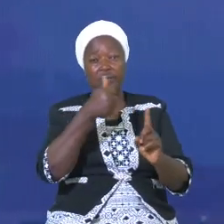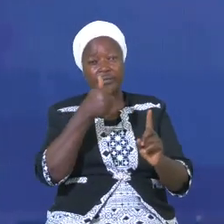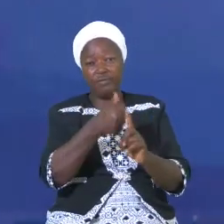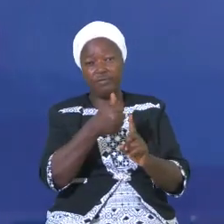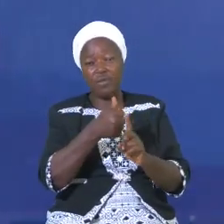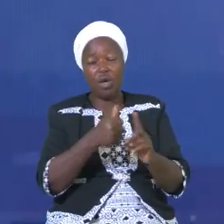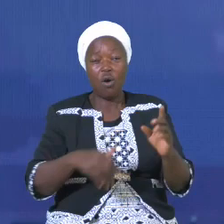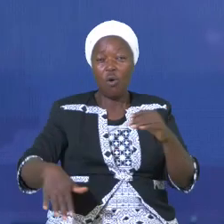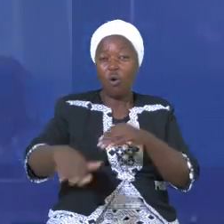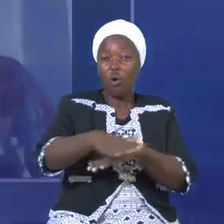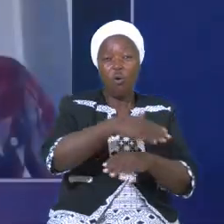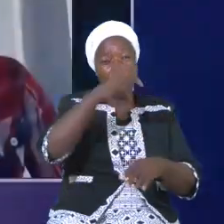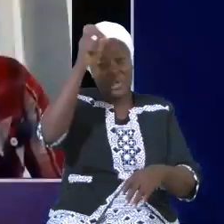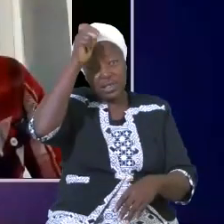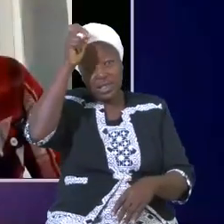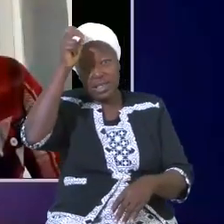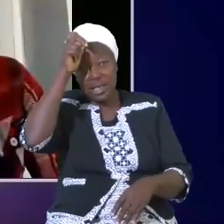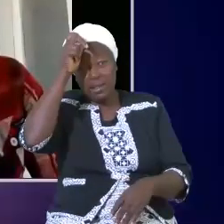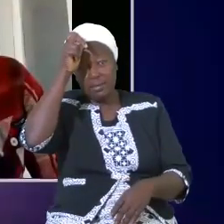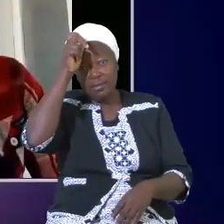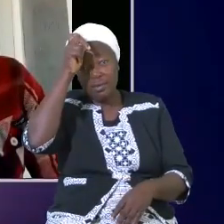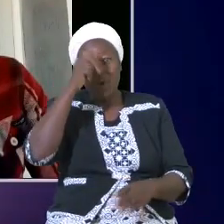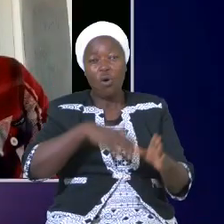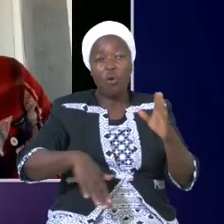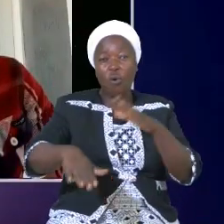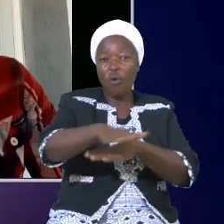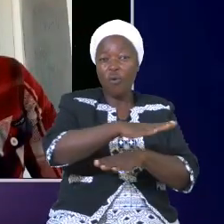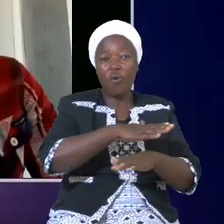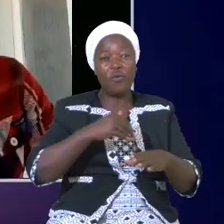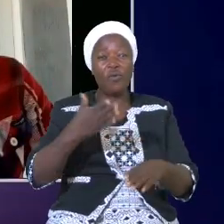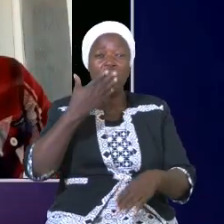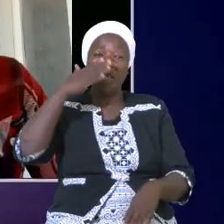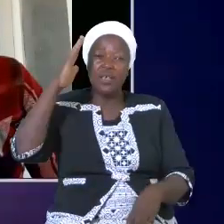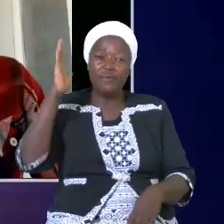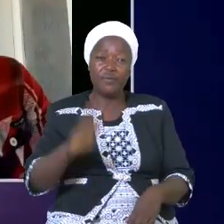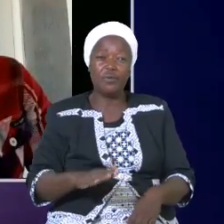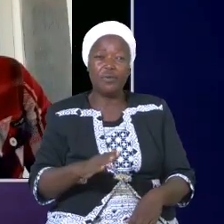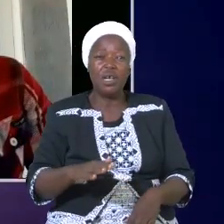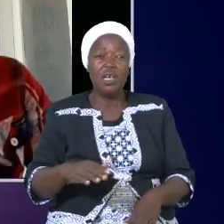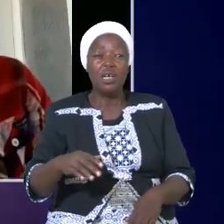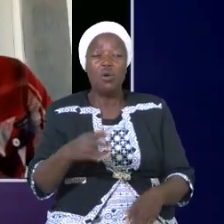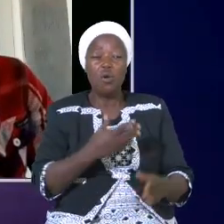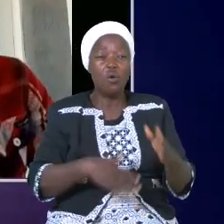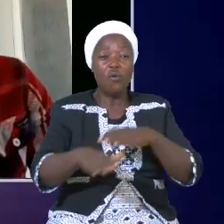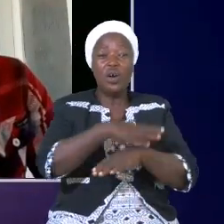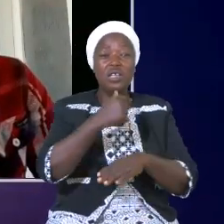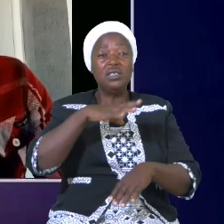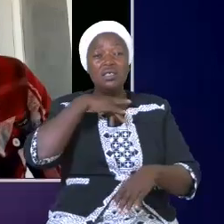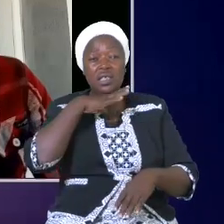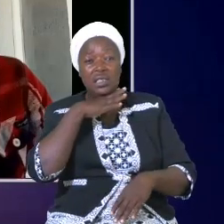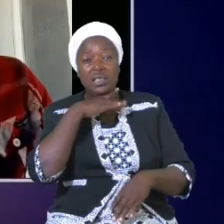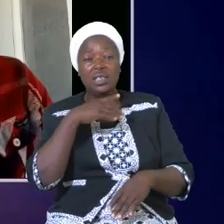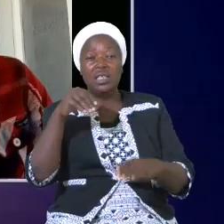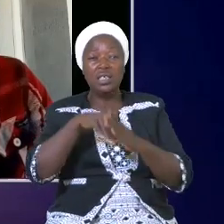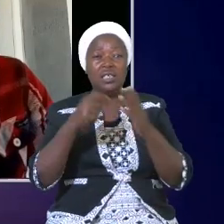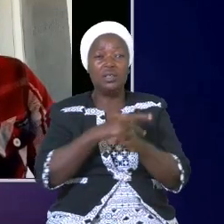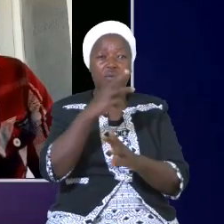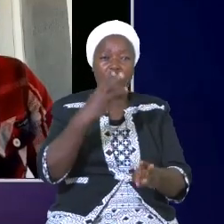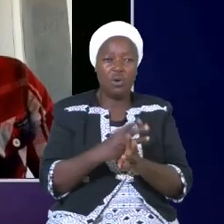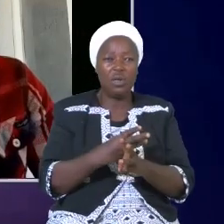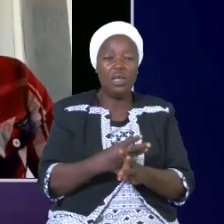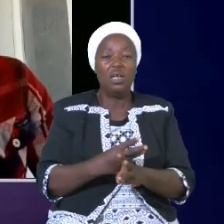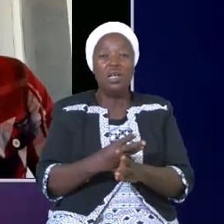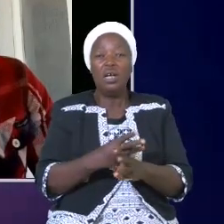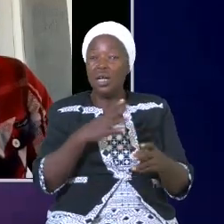over satan over evil over the corruption in the world and now he